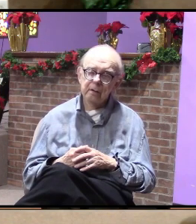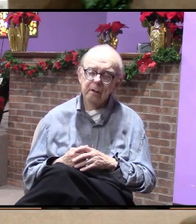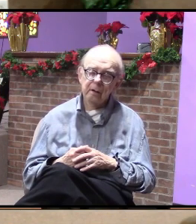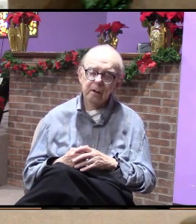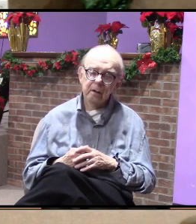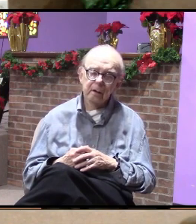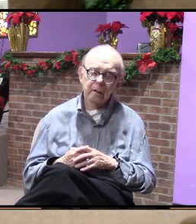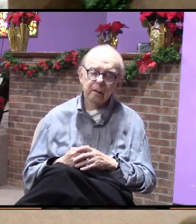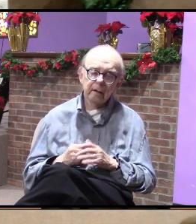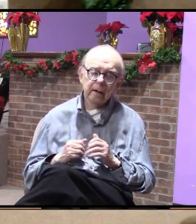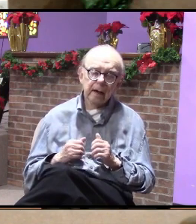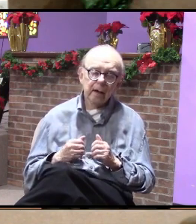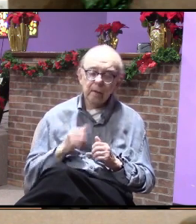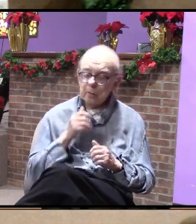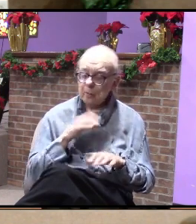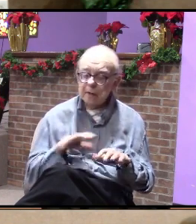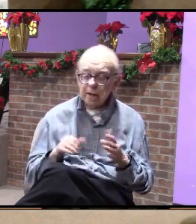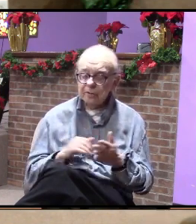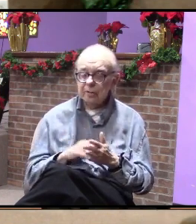How did she do that?